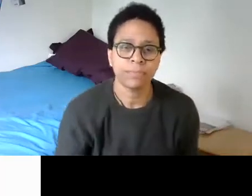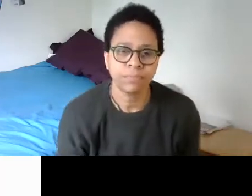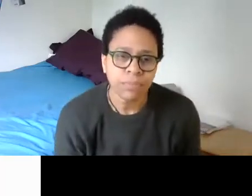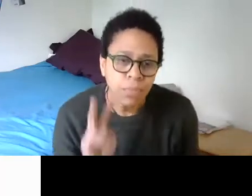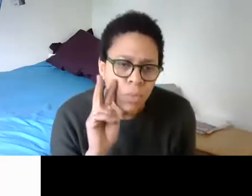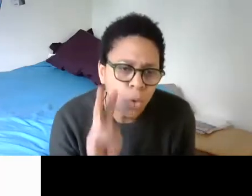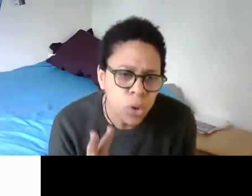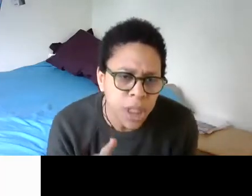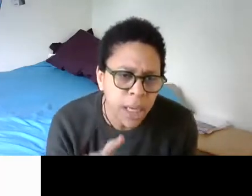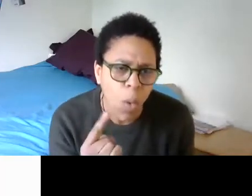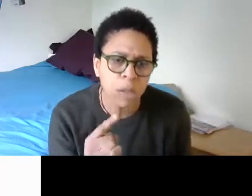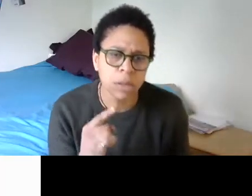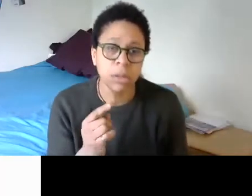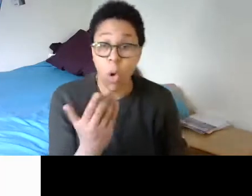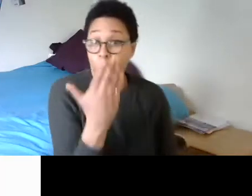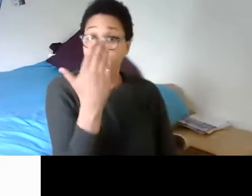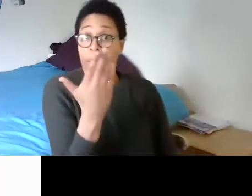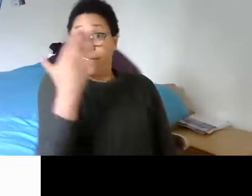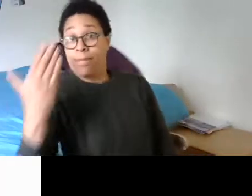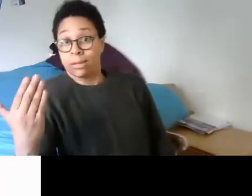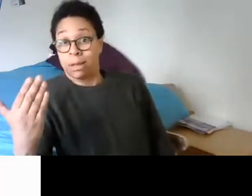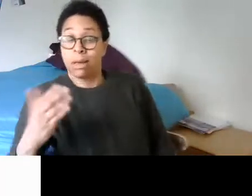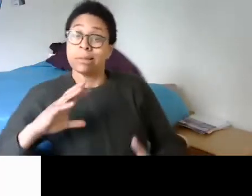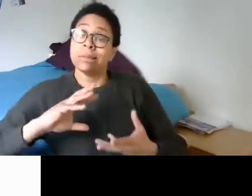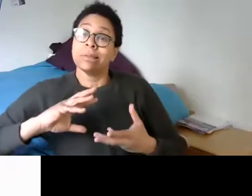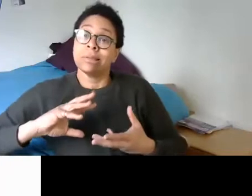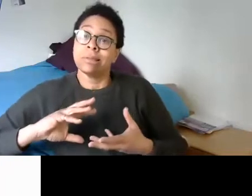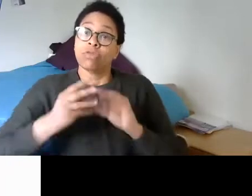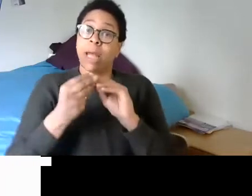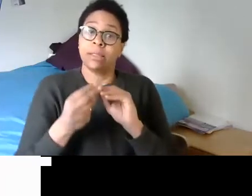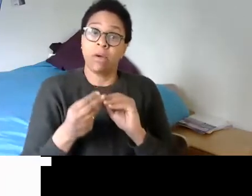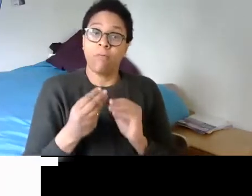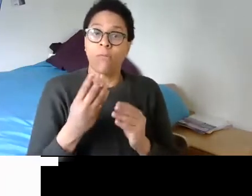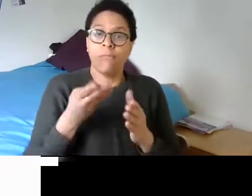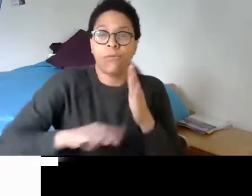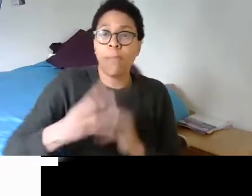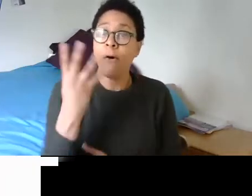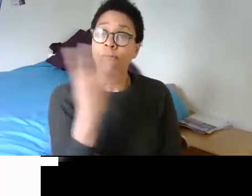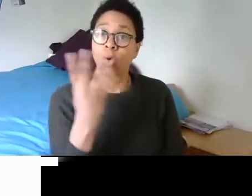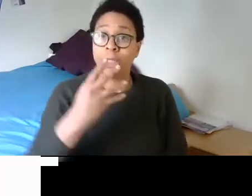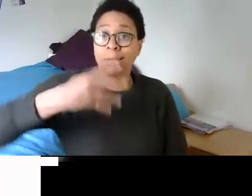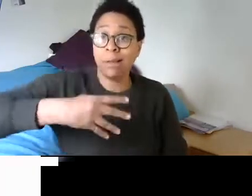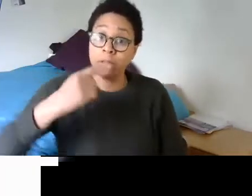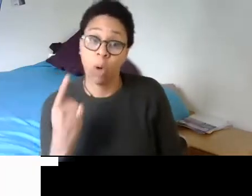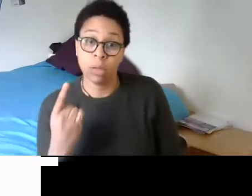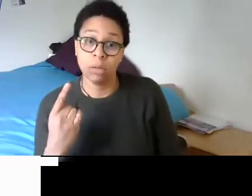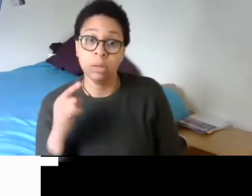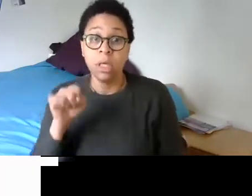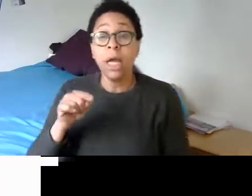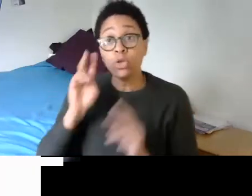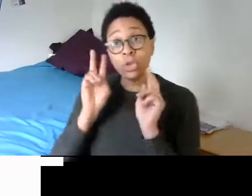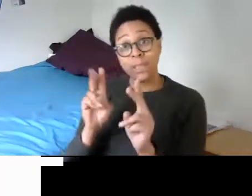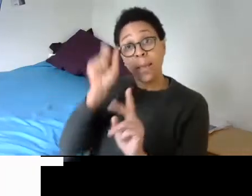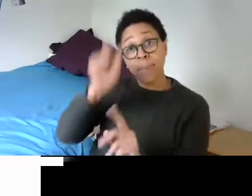features, but this time an illuminator has filled in all the gaps with capital letters in blue and red with gold highlights. They've